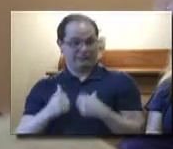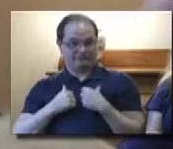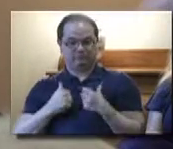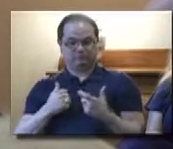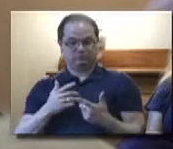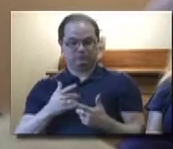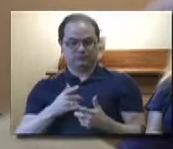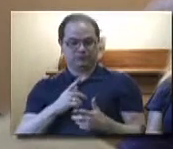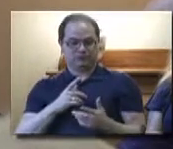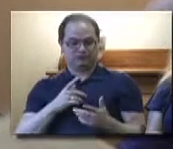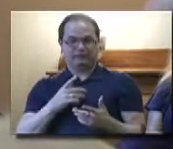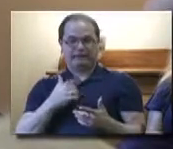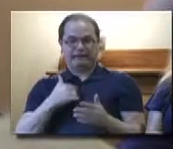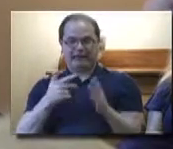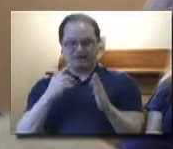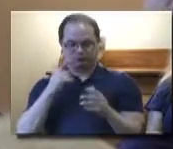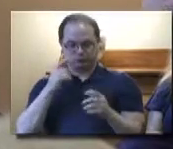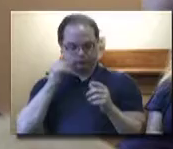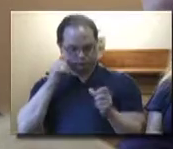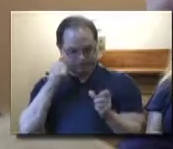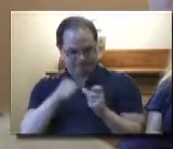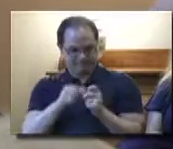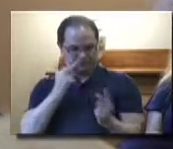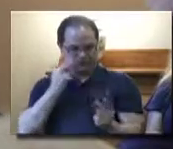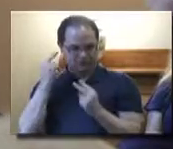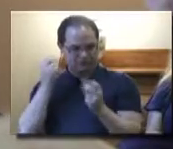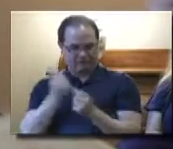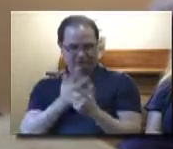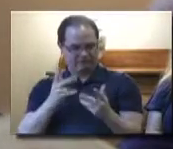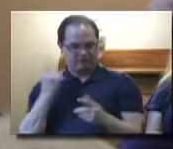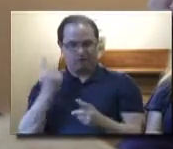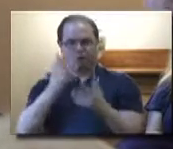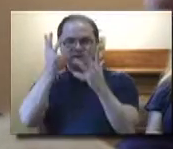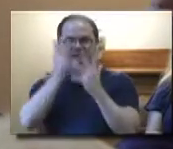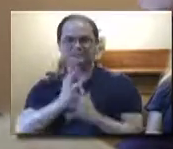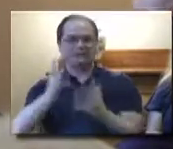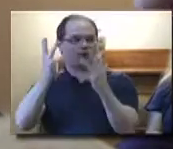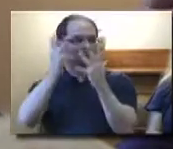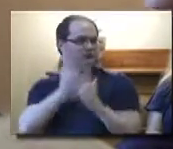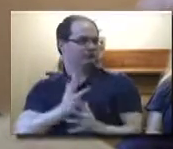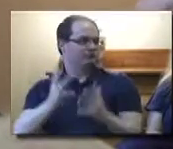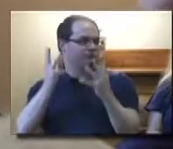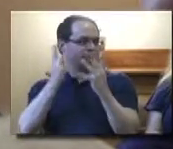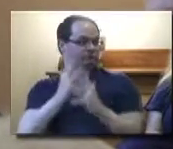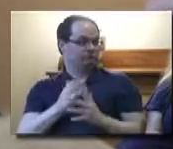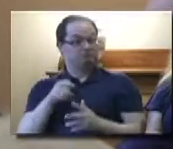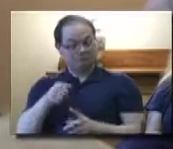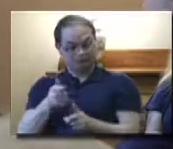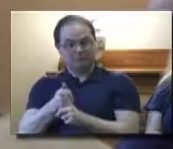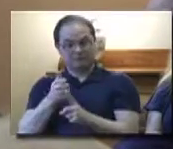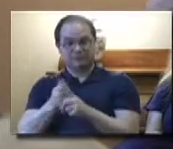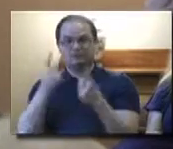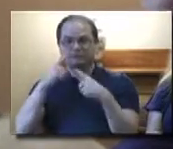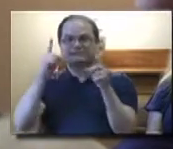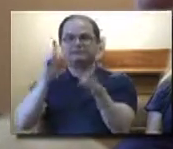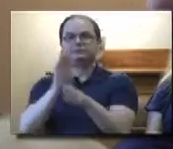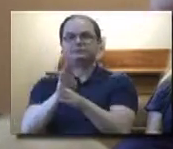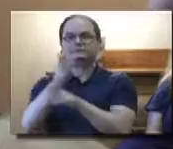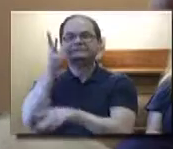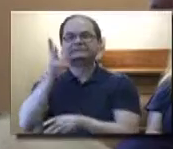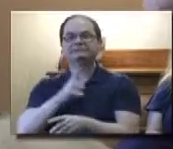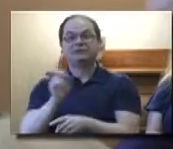remembering, imagining, and despairing. He was a very successful businessman, though, in Houston.